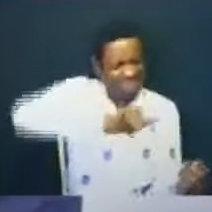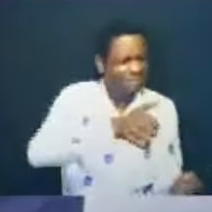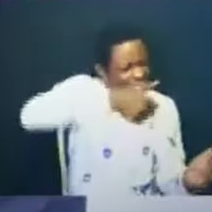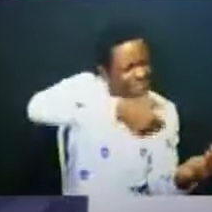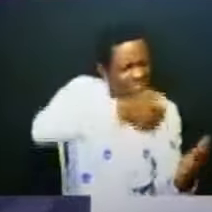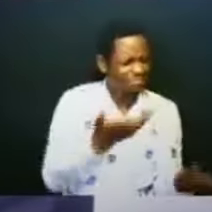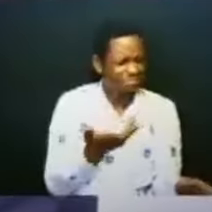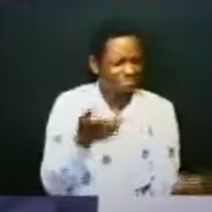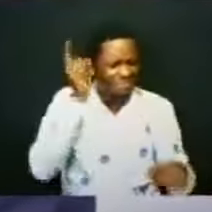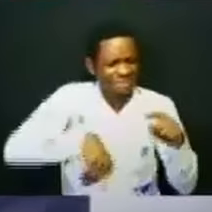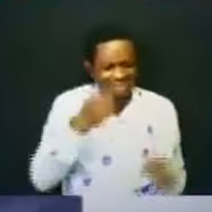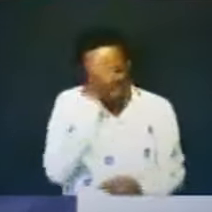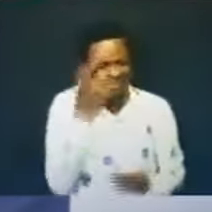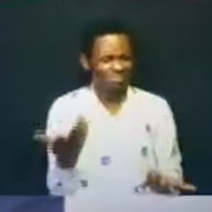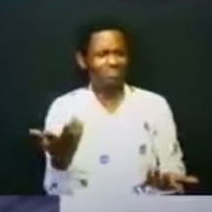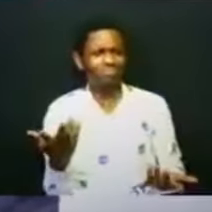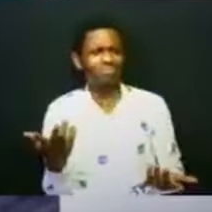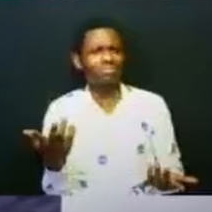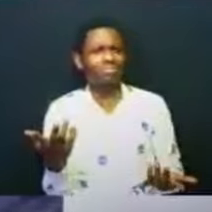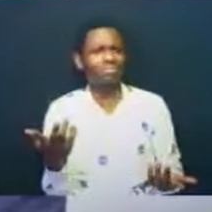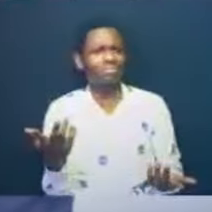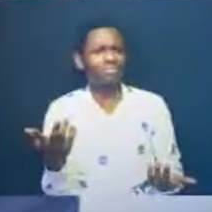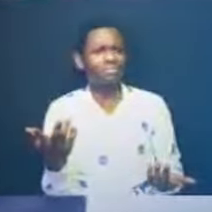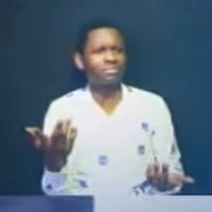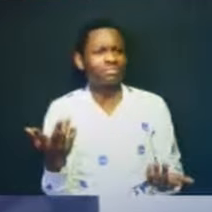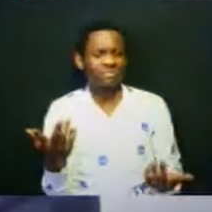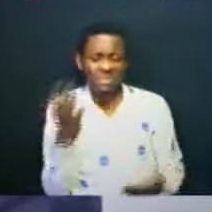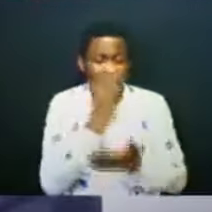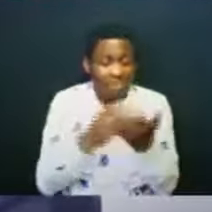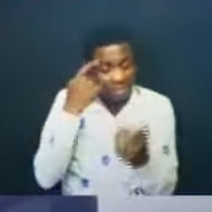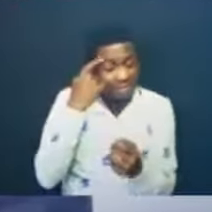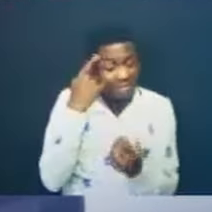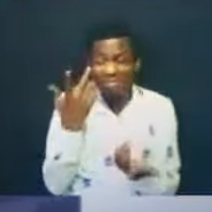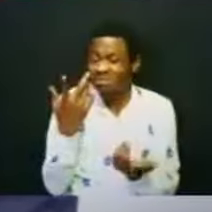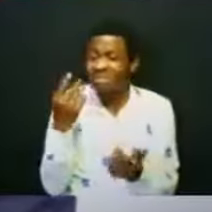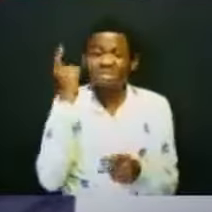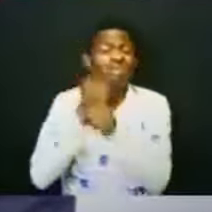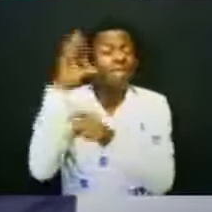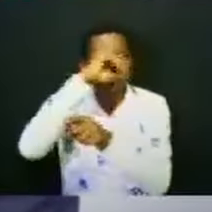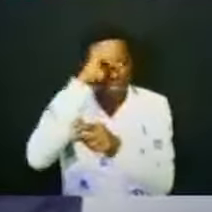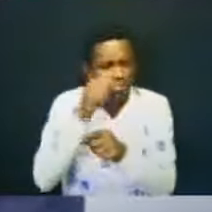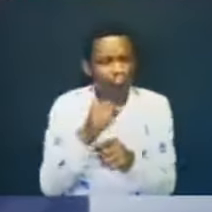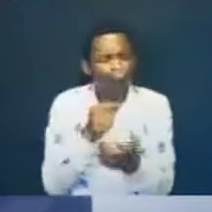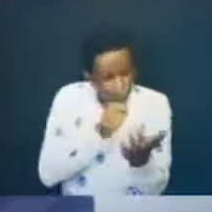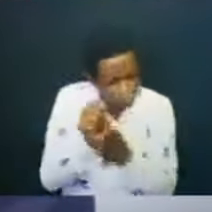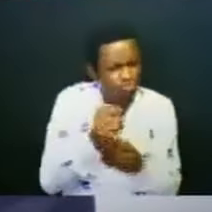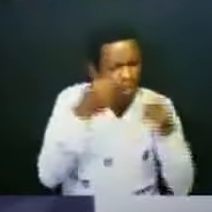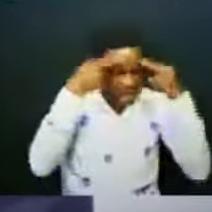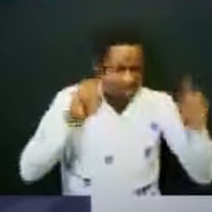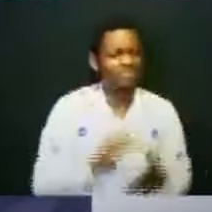You just cannot understand. And some of these things, you may think that they are just some imaginary. These are real